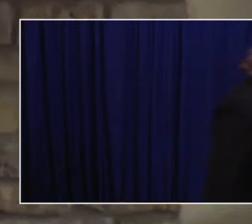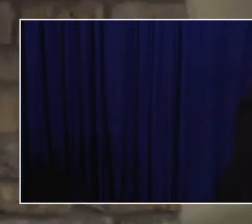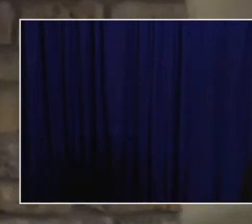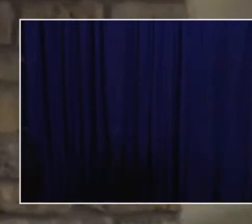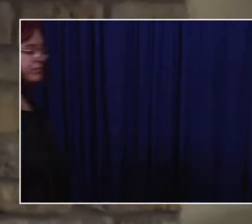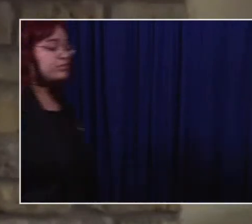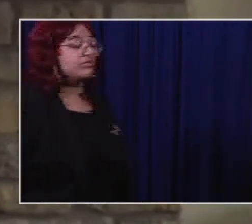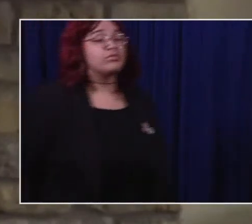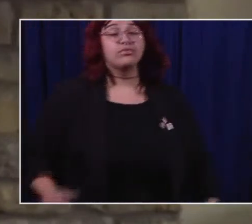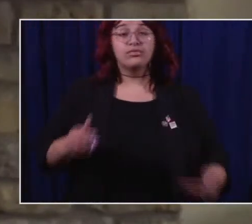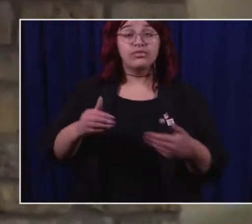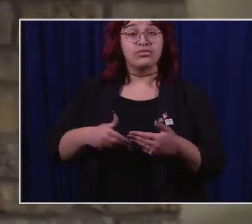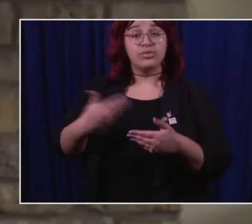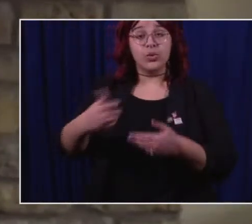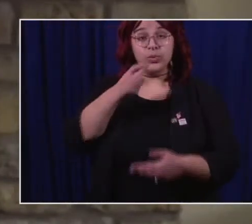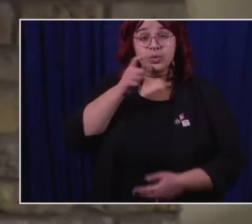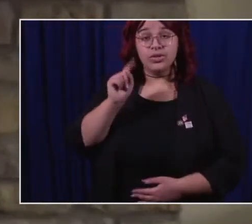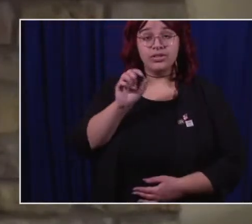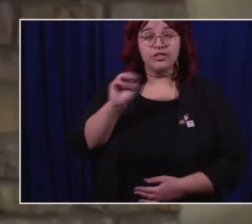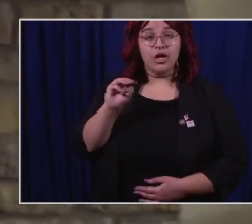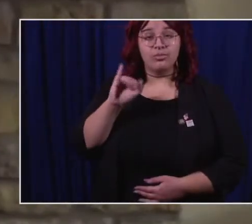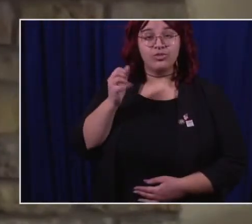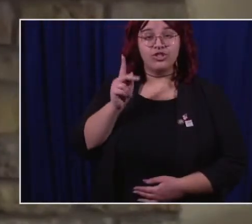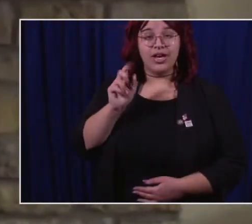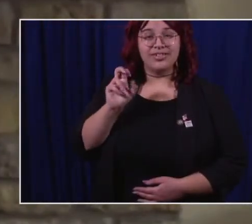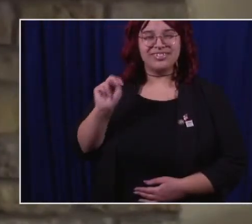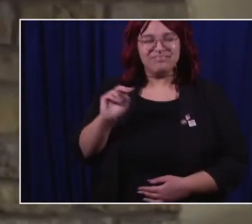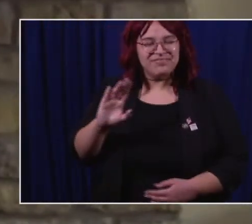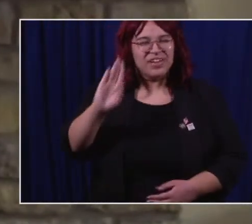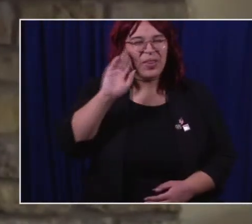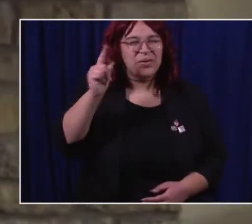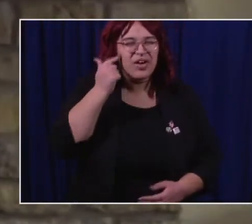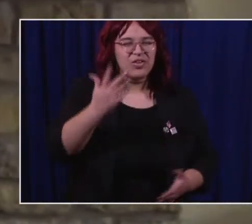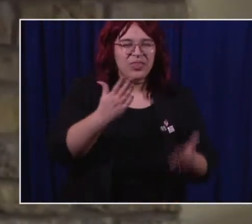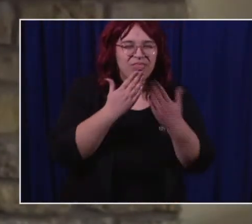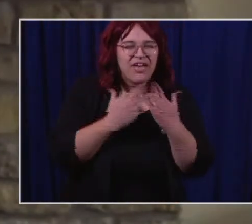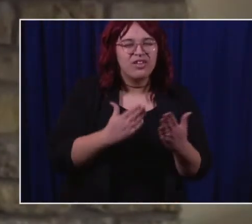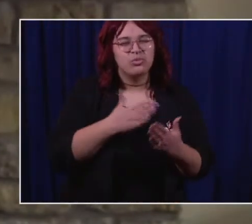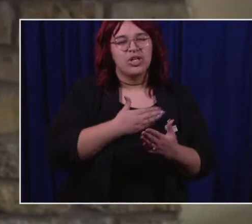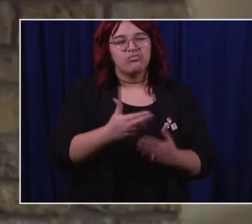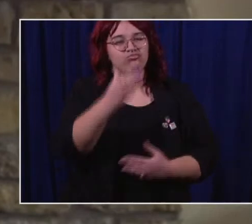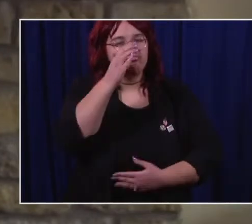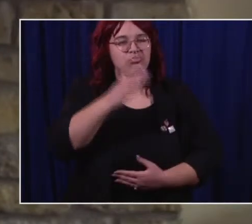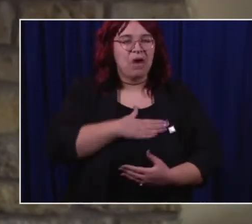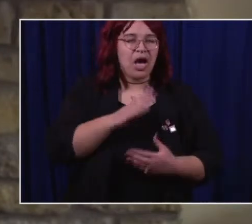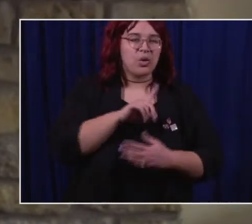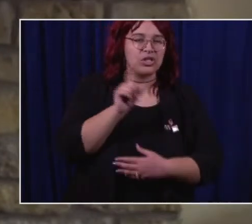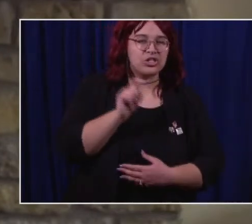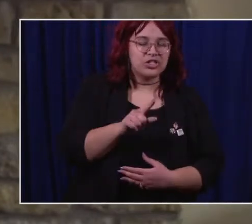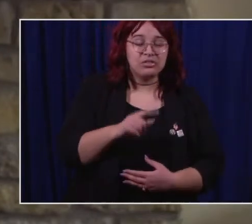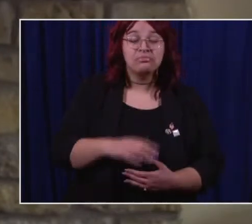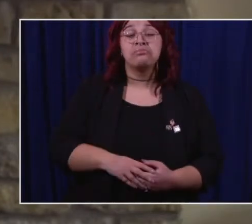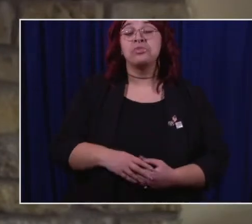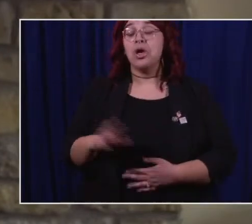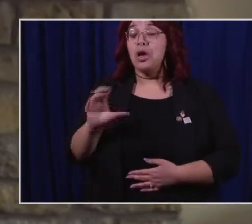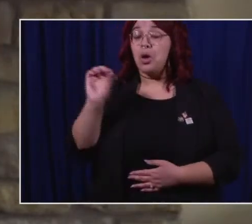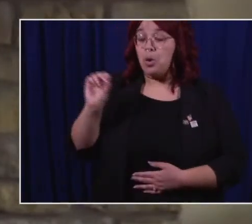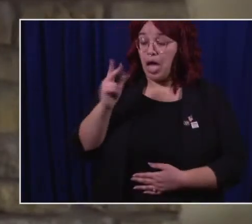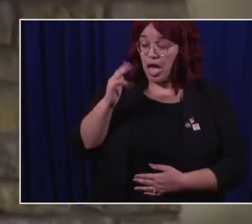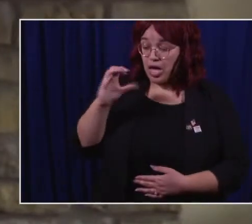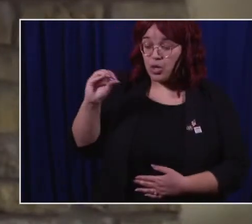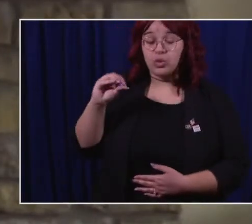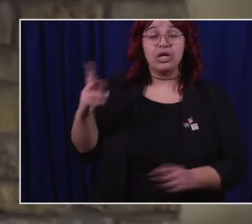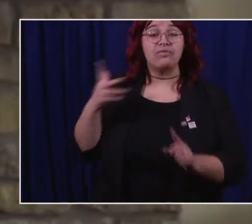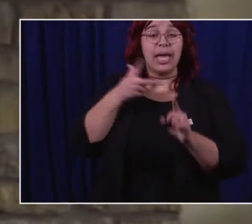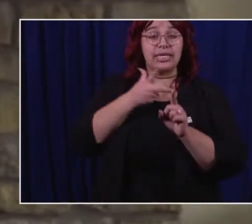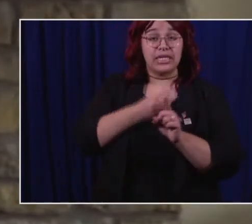Tom. Hi, Governor. Thank you for taking my question. I appreciate it. Governor, I asked you about Ohio's vaccination pace